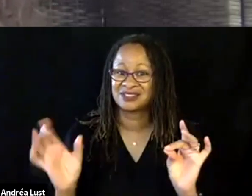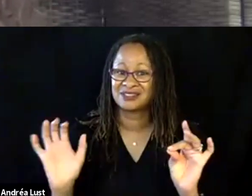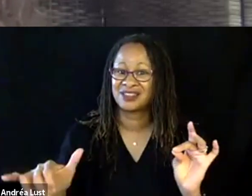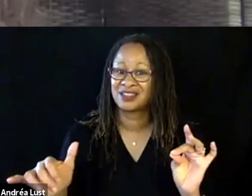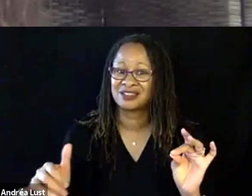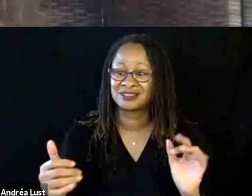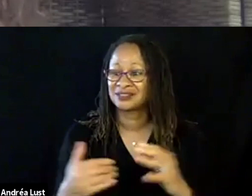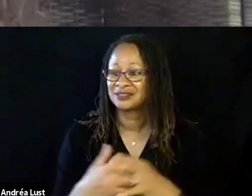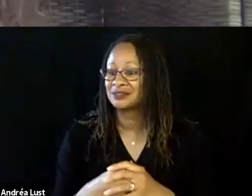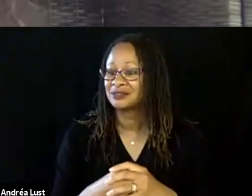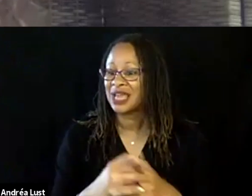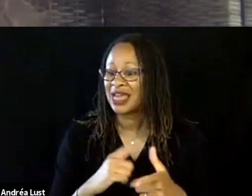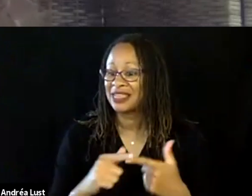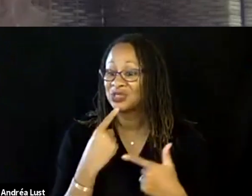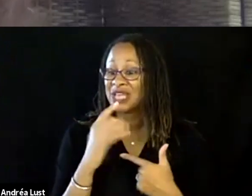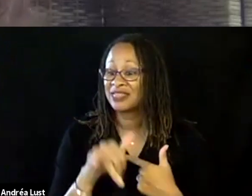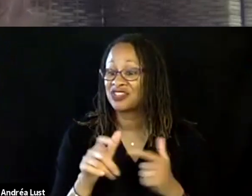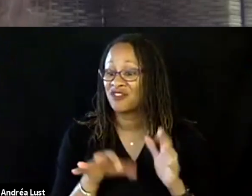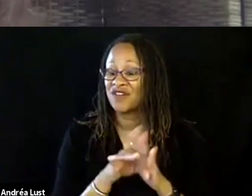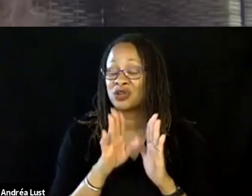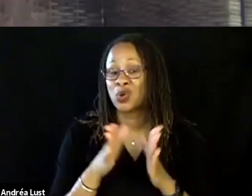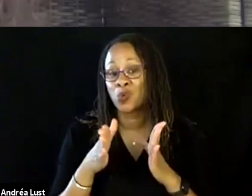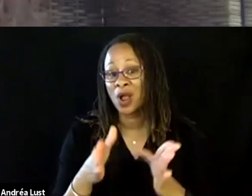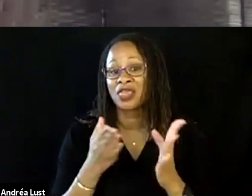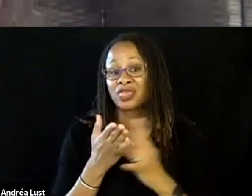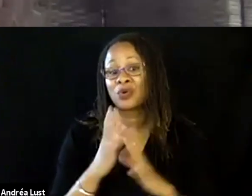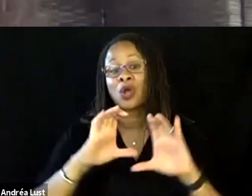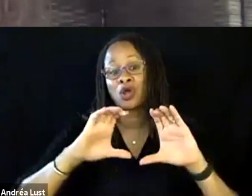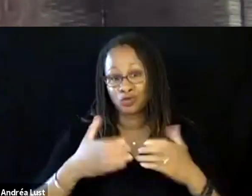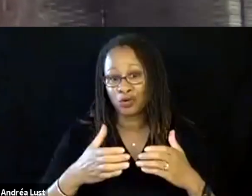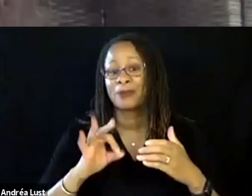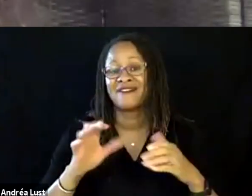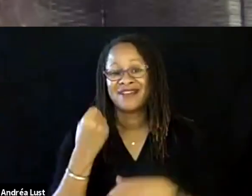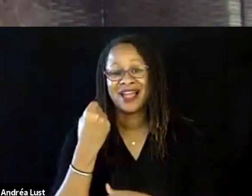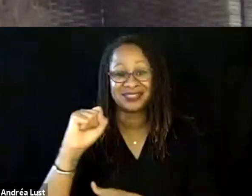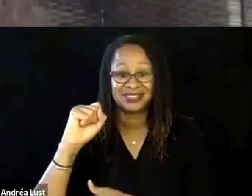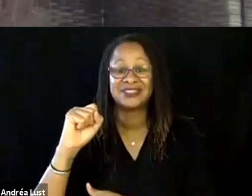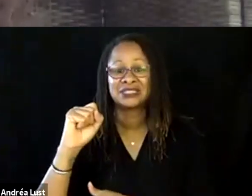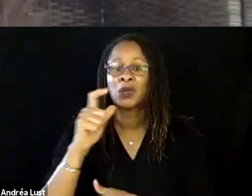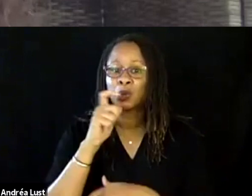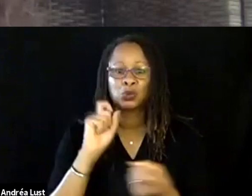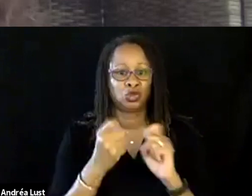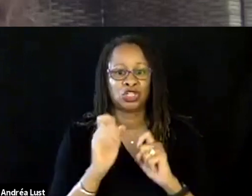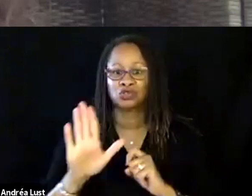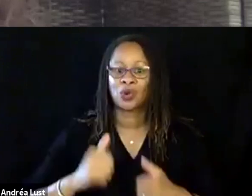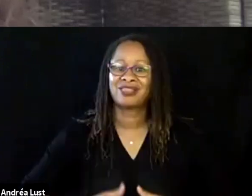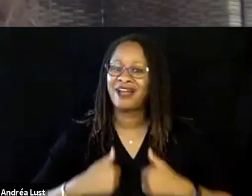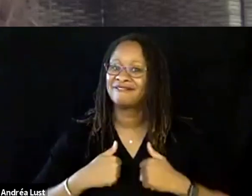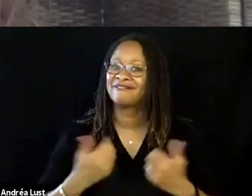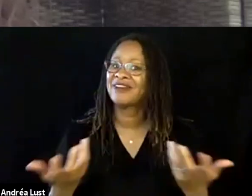and then you said you kind of found your way through a group of activists which kind of changed your life. So